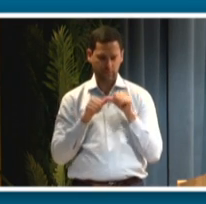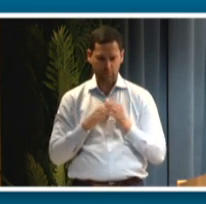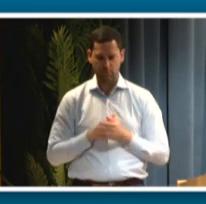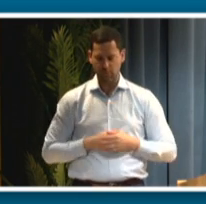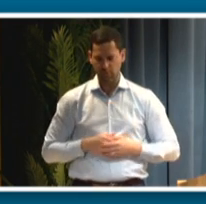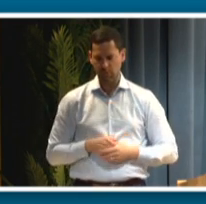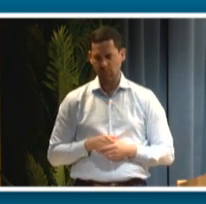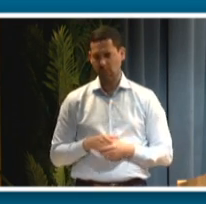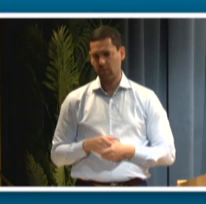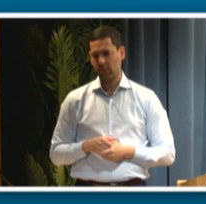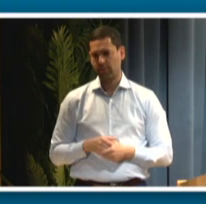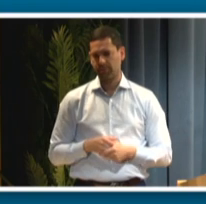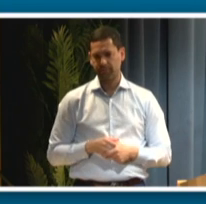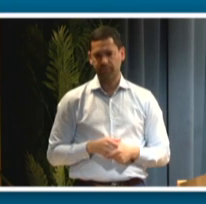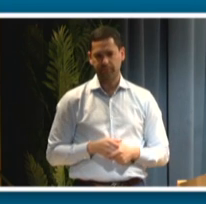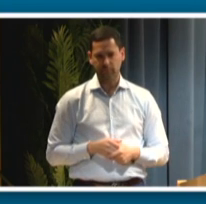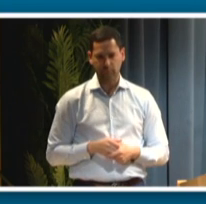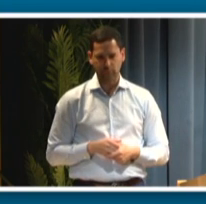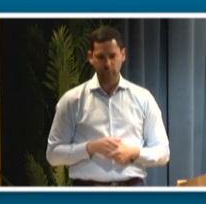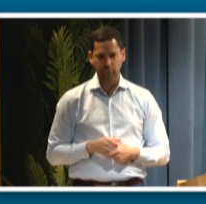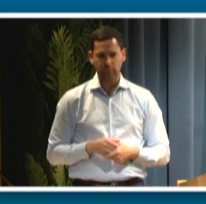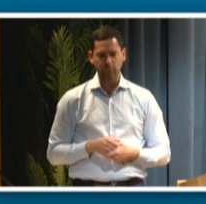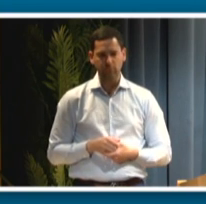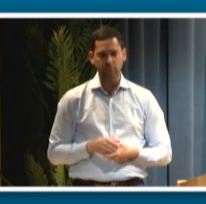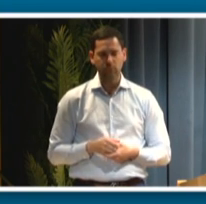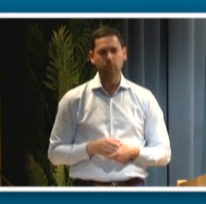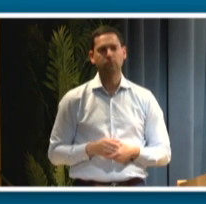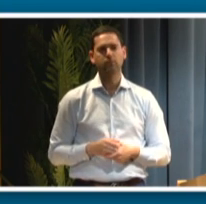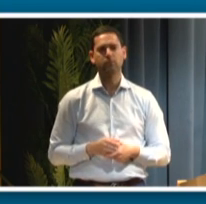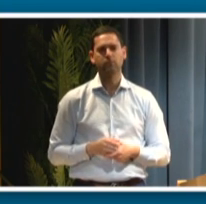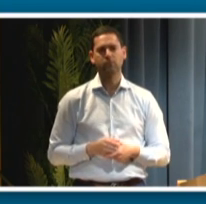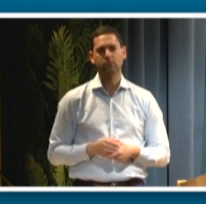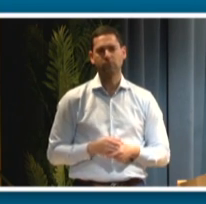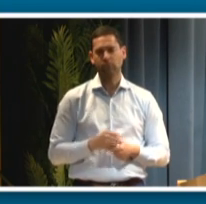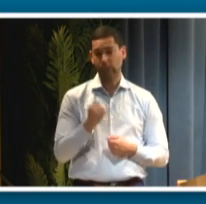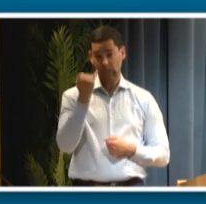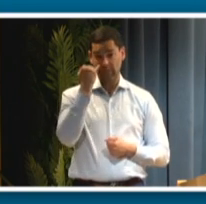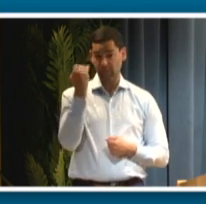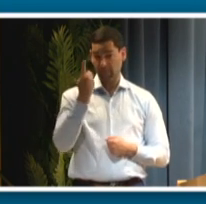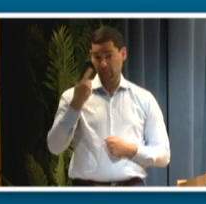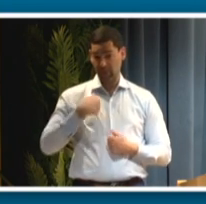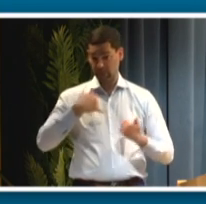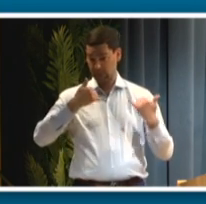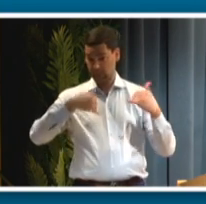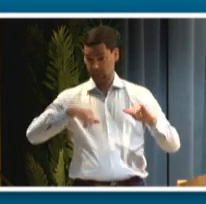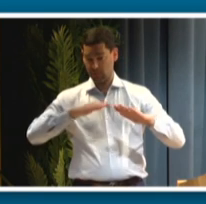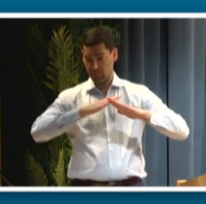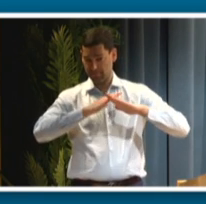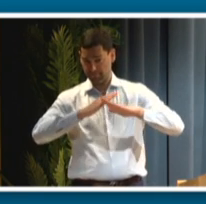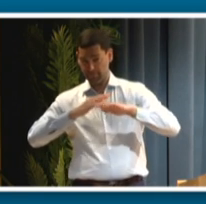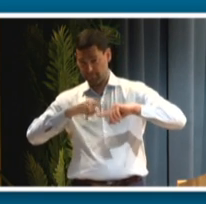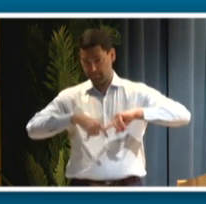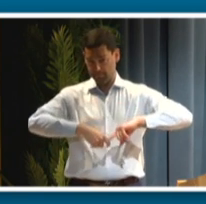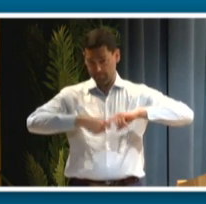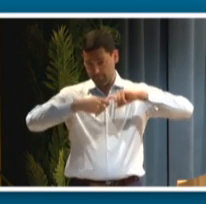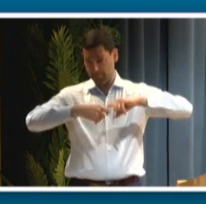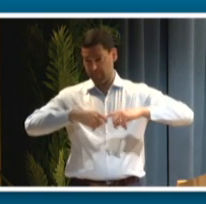things from happening, or if something is still in the way, what is that unspoken thing that you